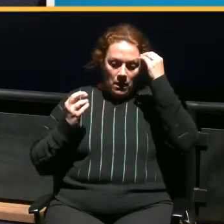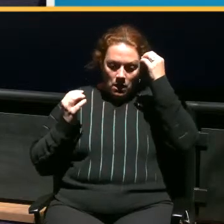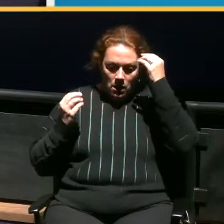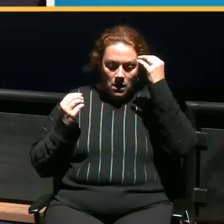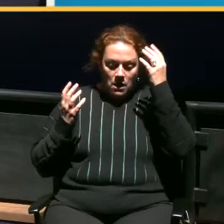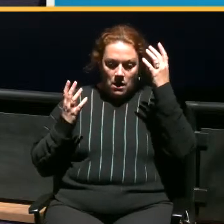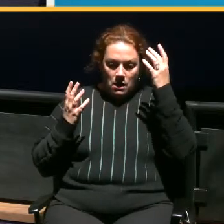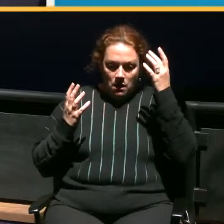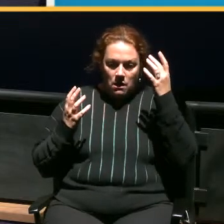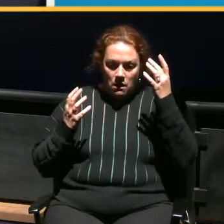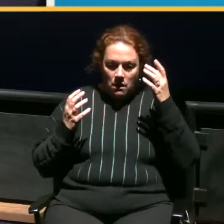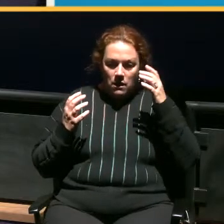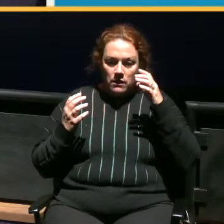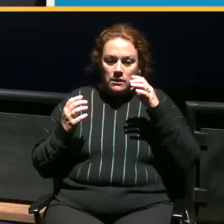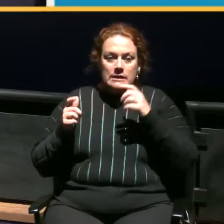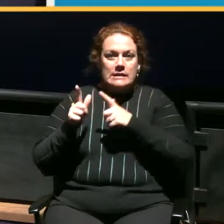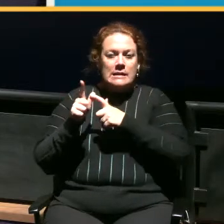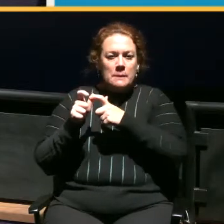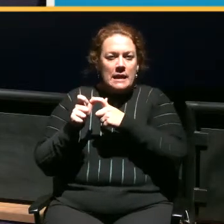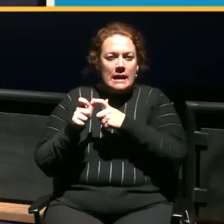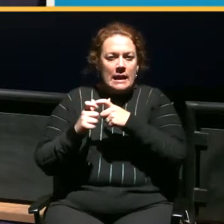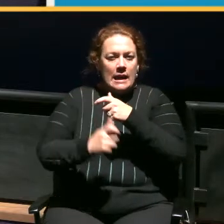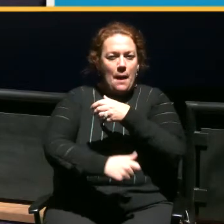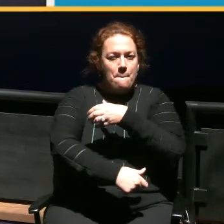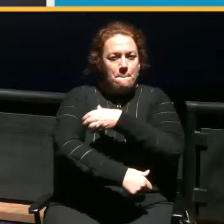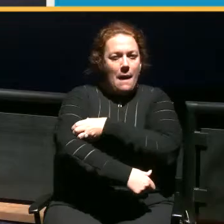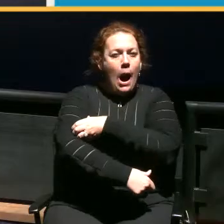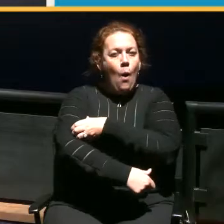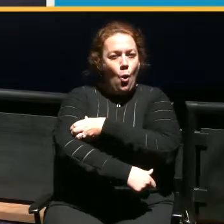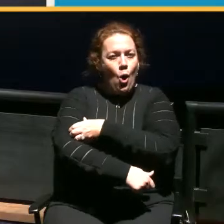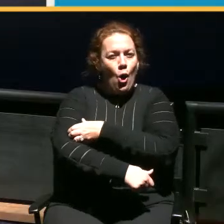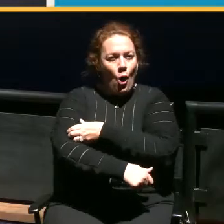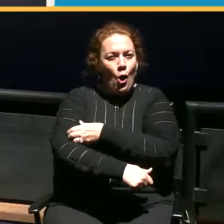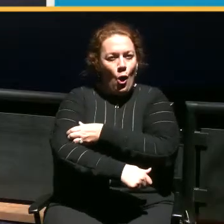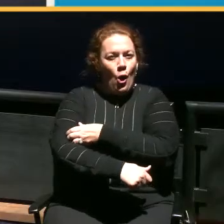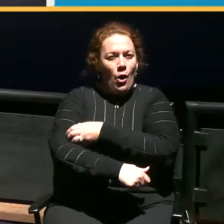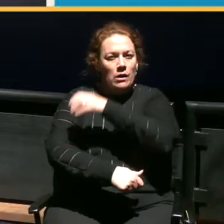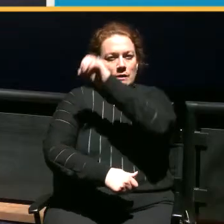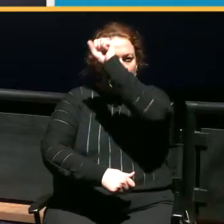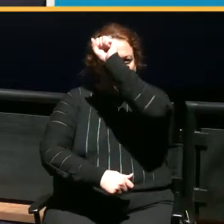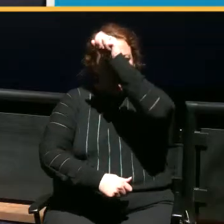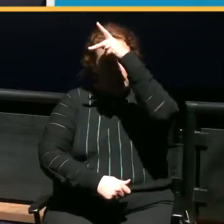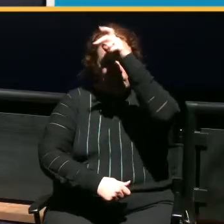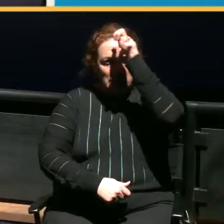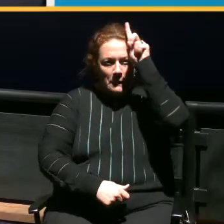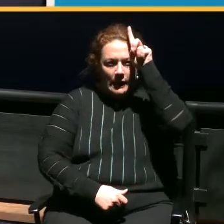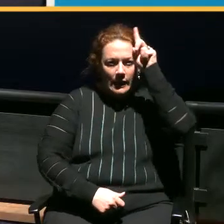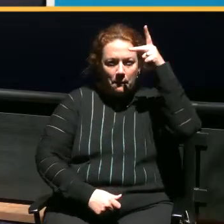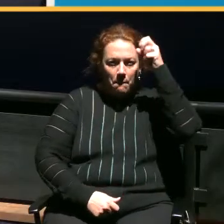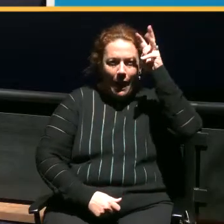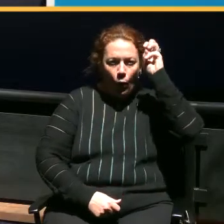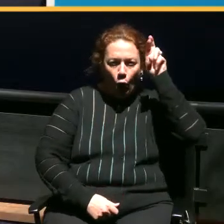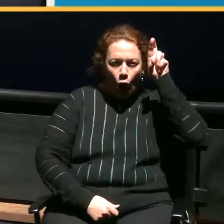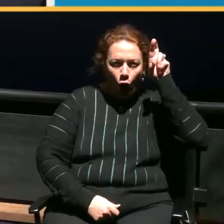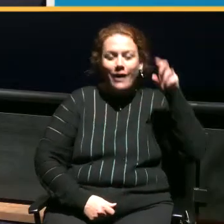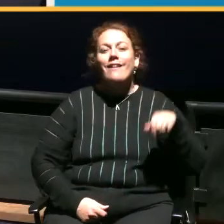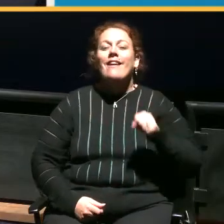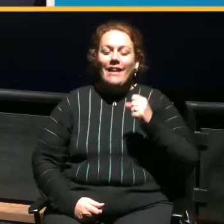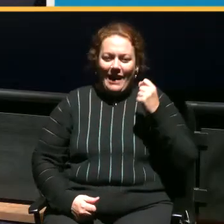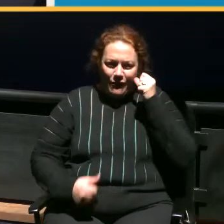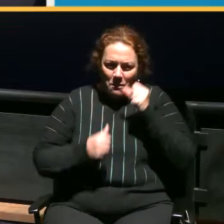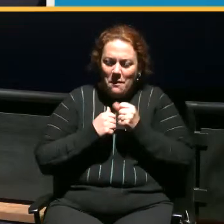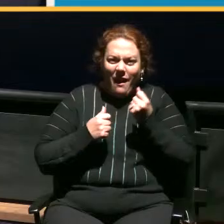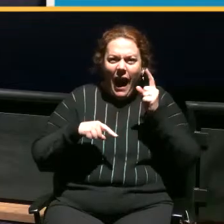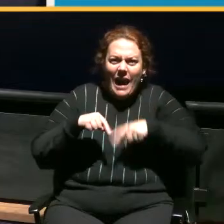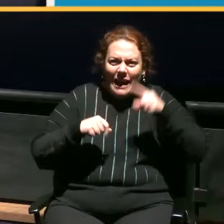were speed and power. That's what it was. That's what I was feeling, like, speed and power. And I remember thinking, I cannot